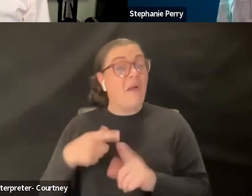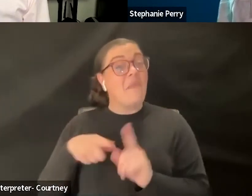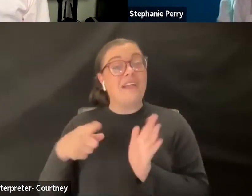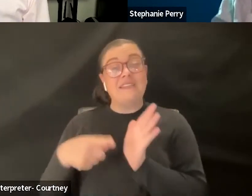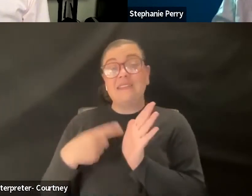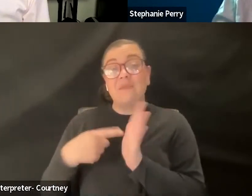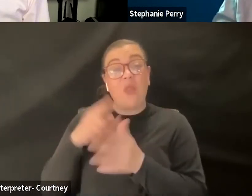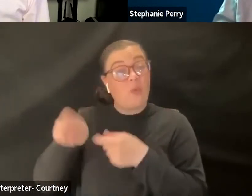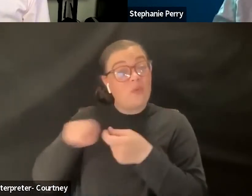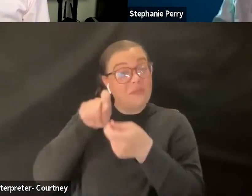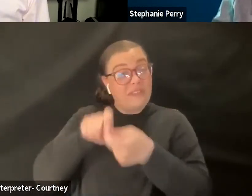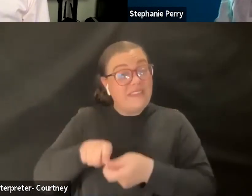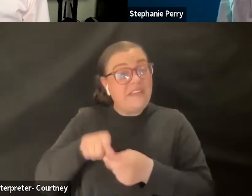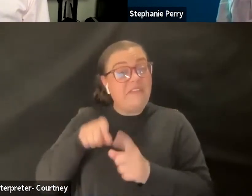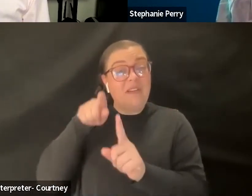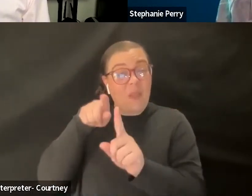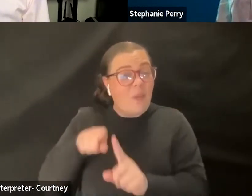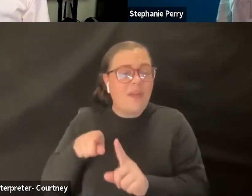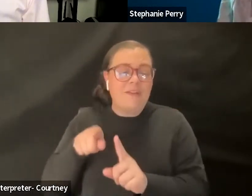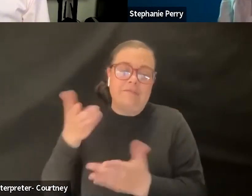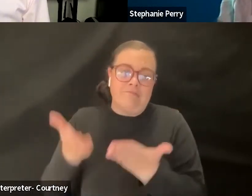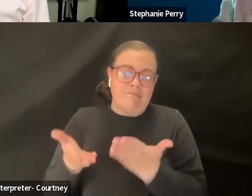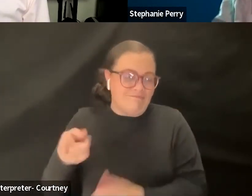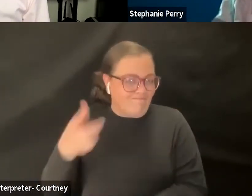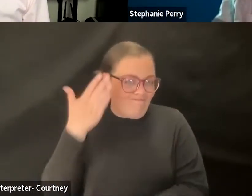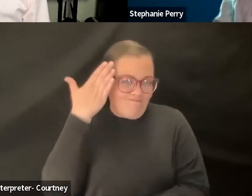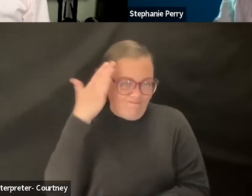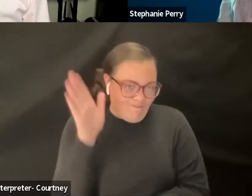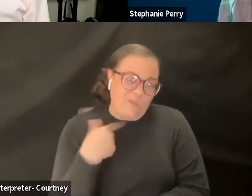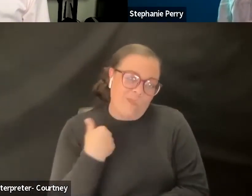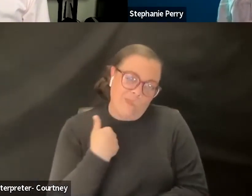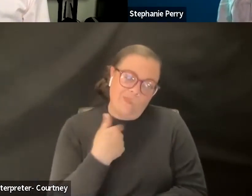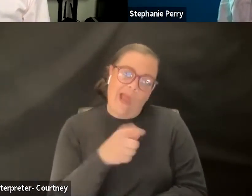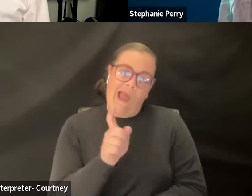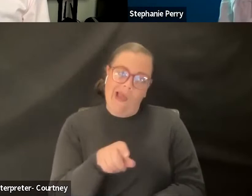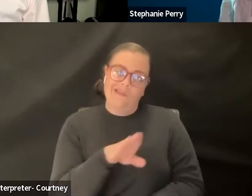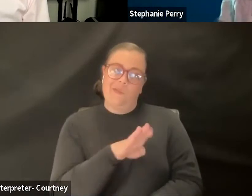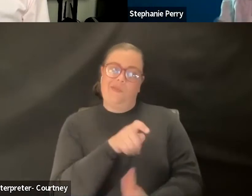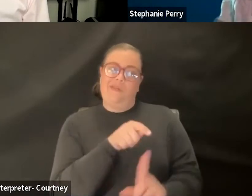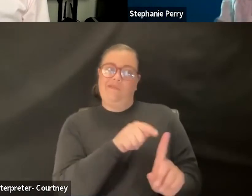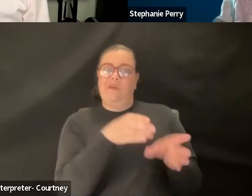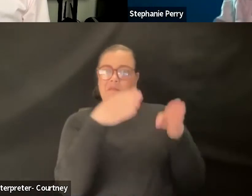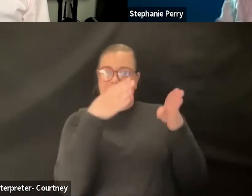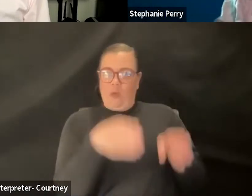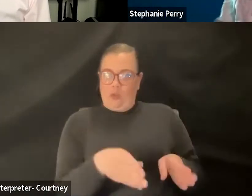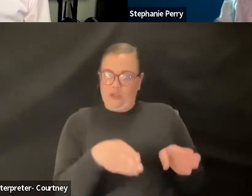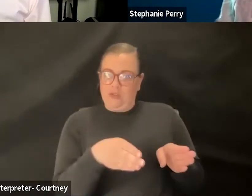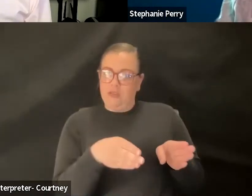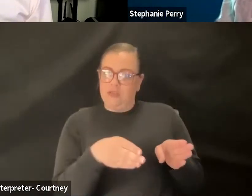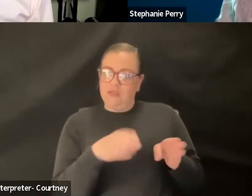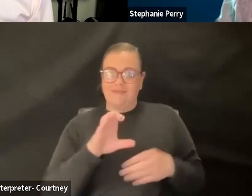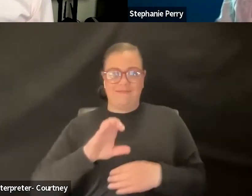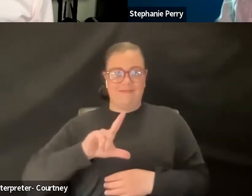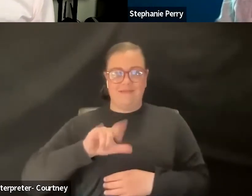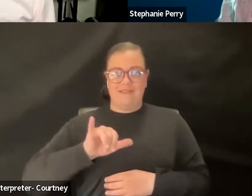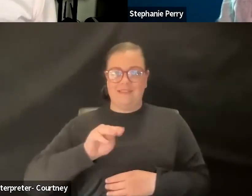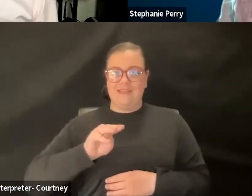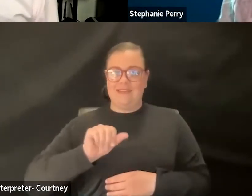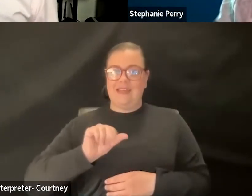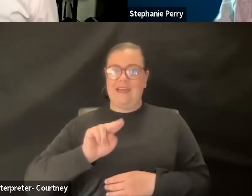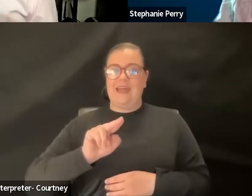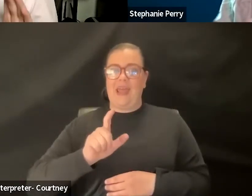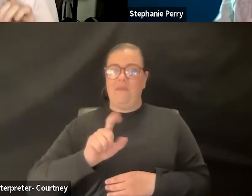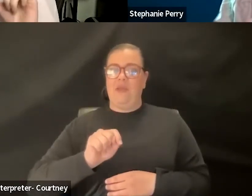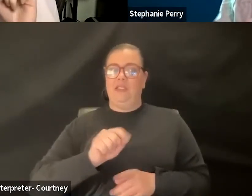not know. So we would need that actual member as the claimant to file the claim inquiry form. Okay, got it.